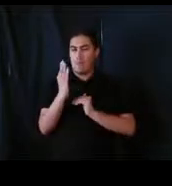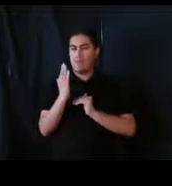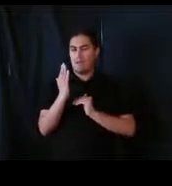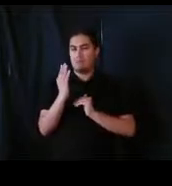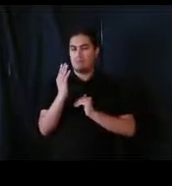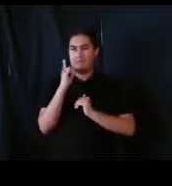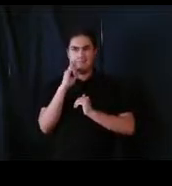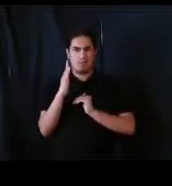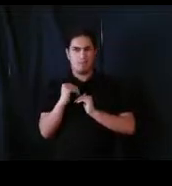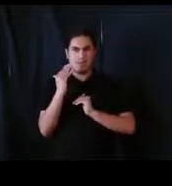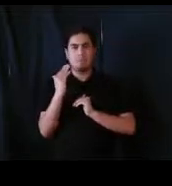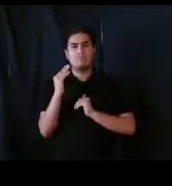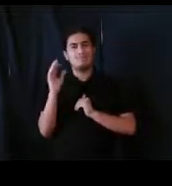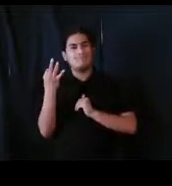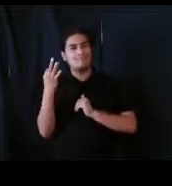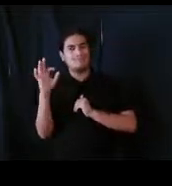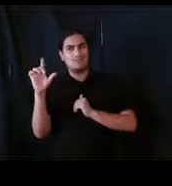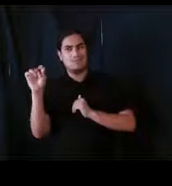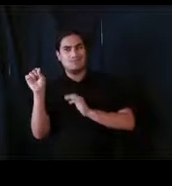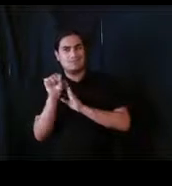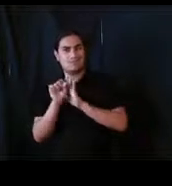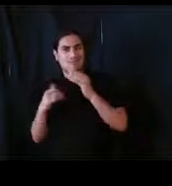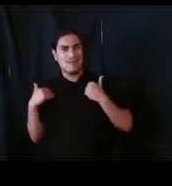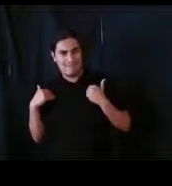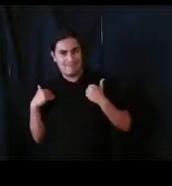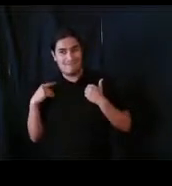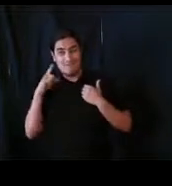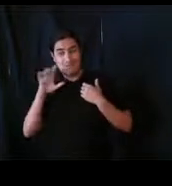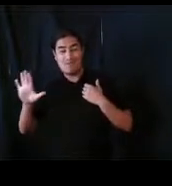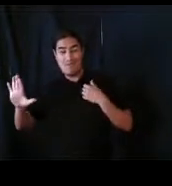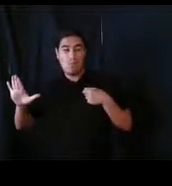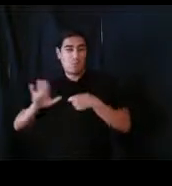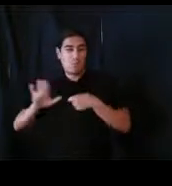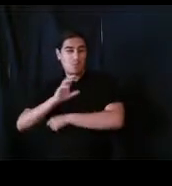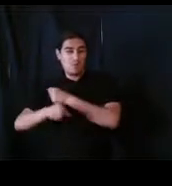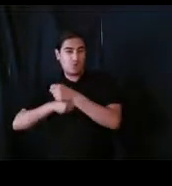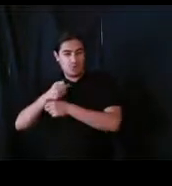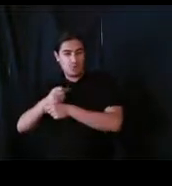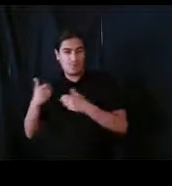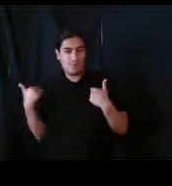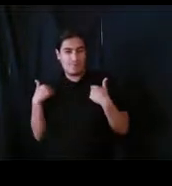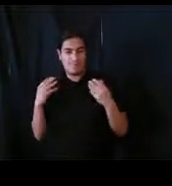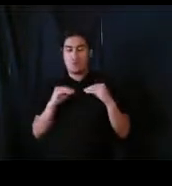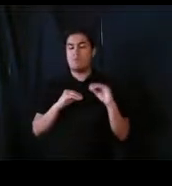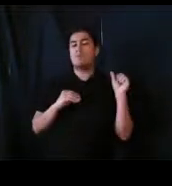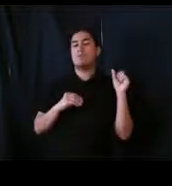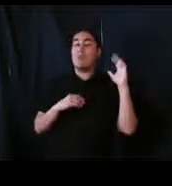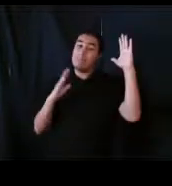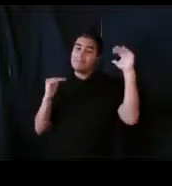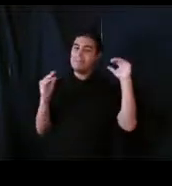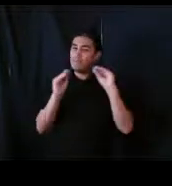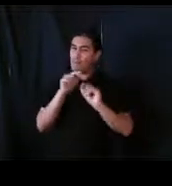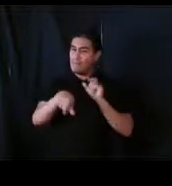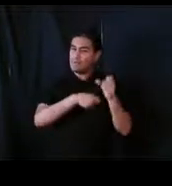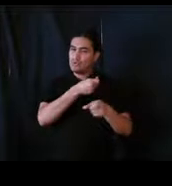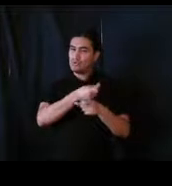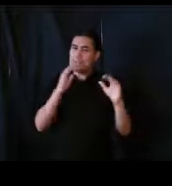think more than 19 or 20 states get over on their whole year um i'm anticipating a little bit more this year i'm